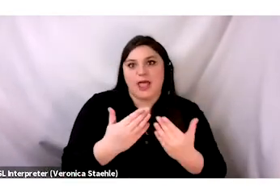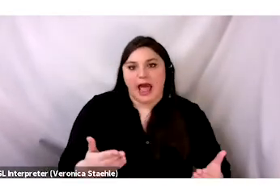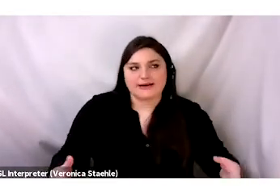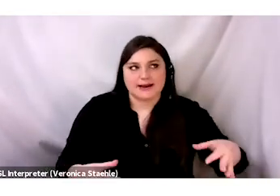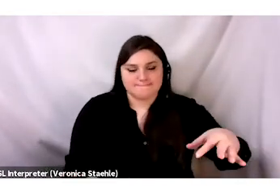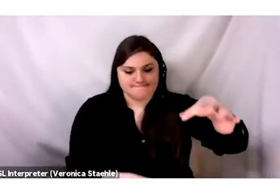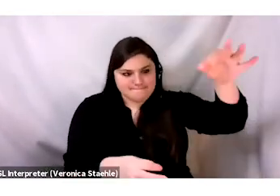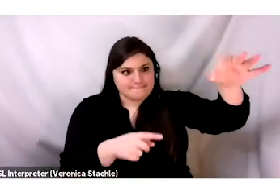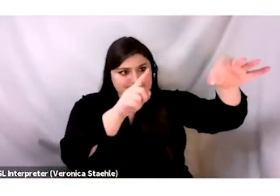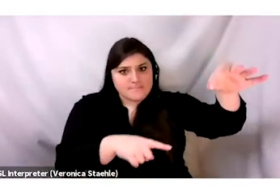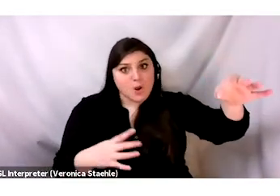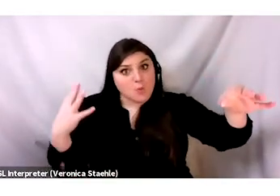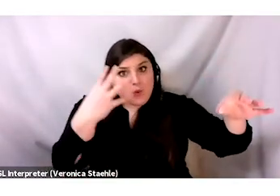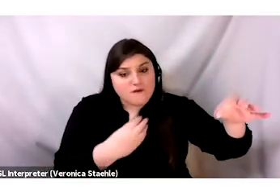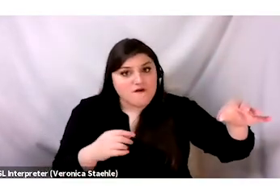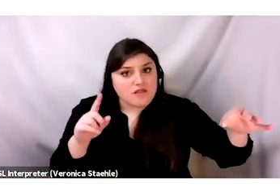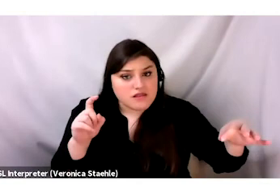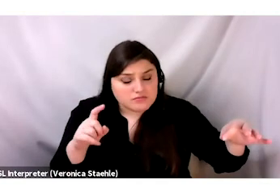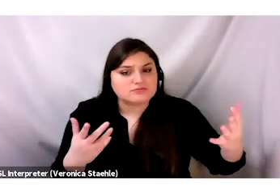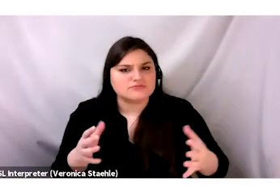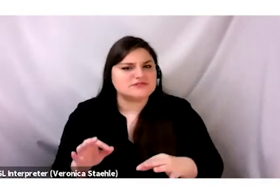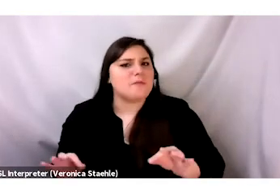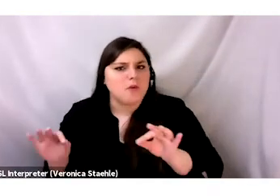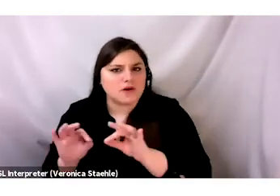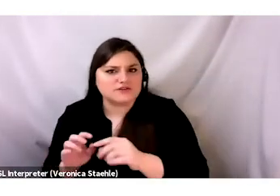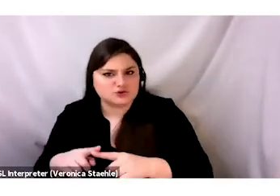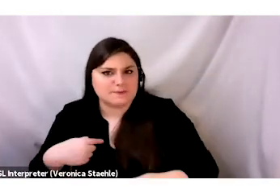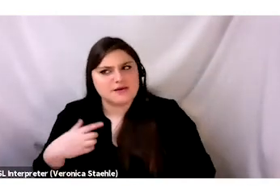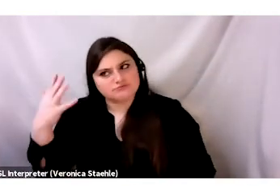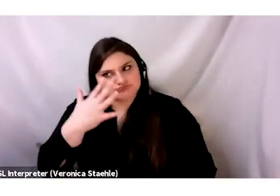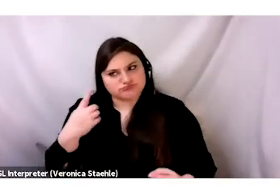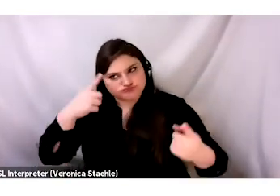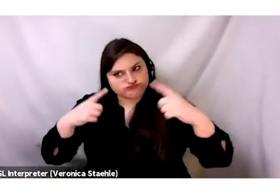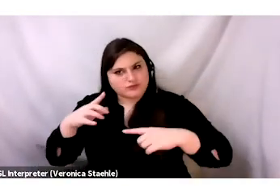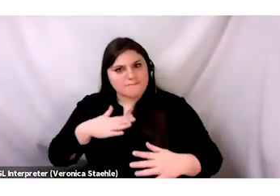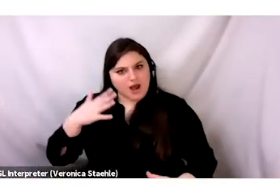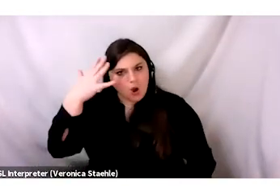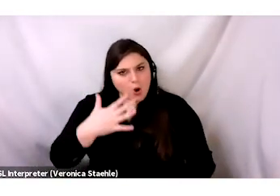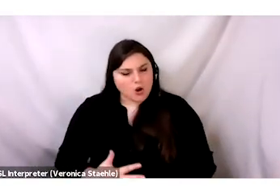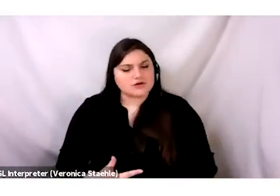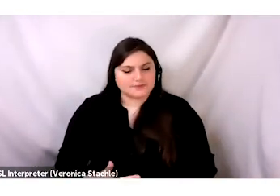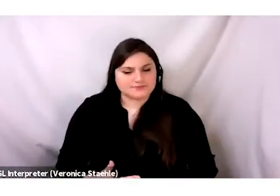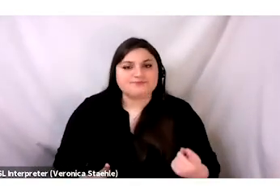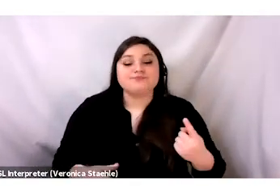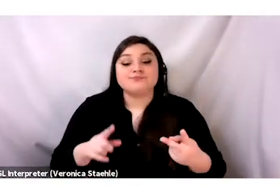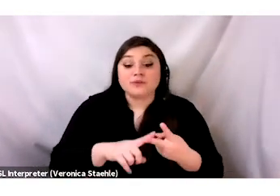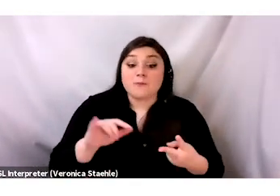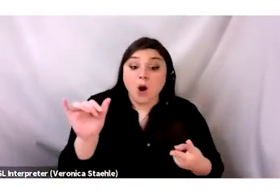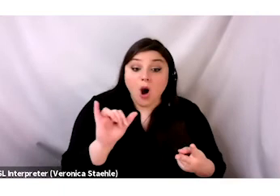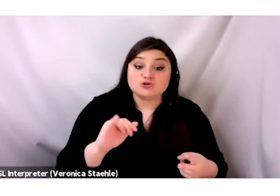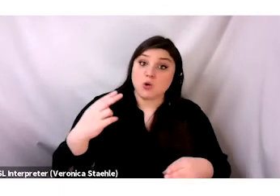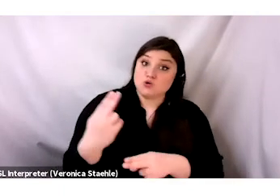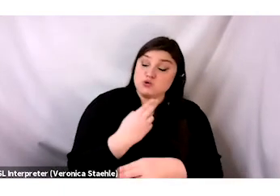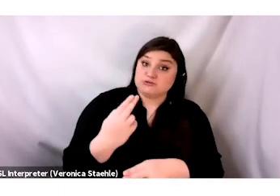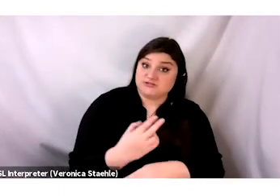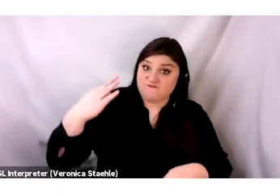Usefulness is also very important. So thinking through, can I wear an outfit with this item with other things that I already own? Will I actually